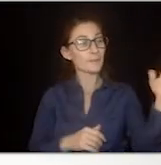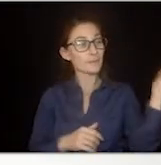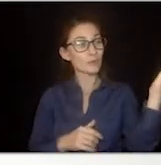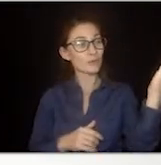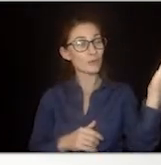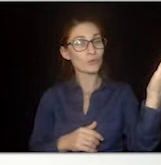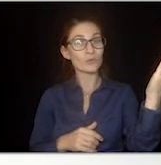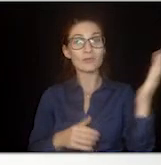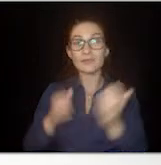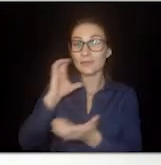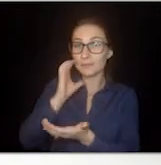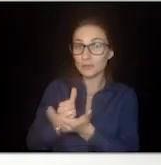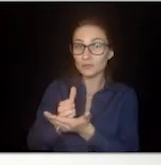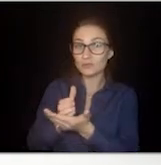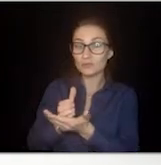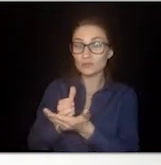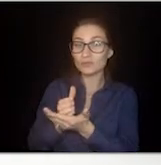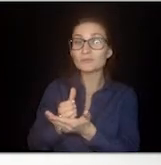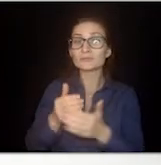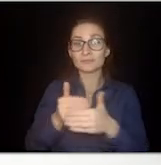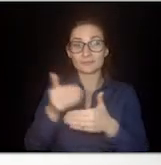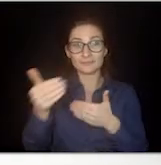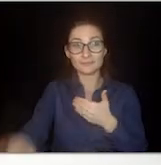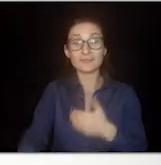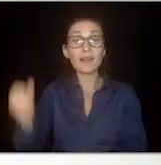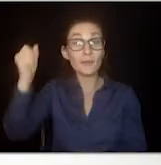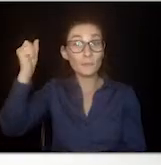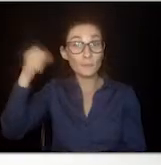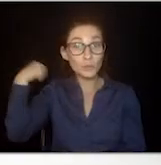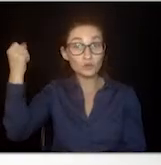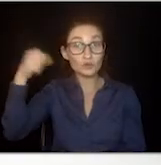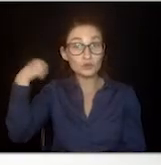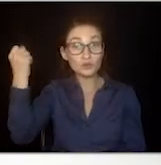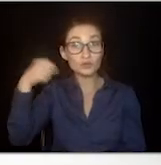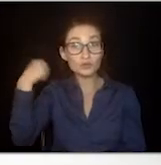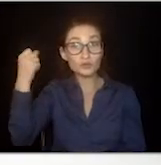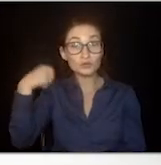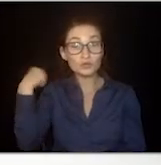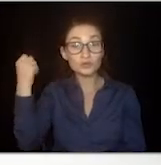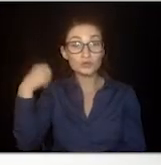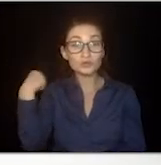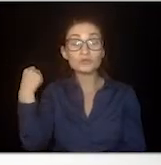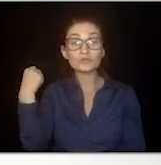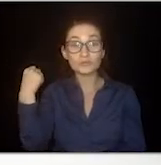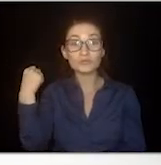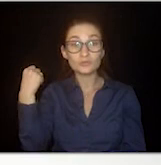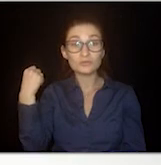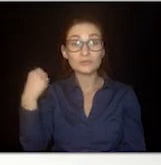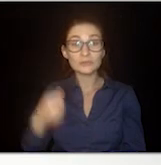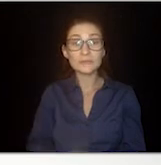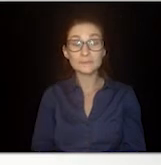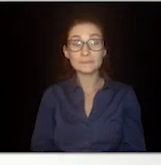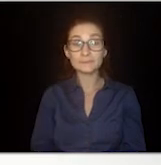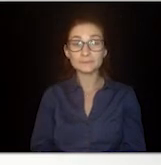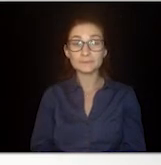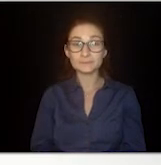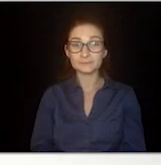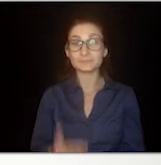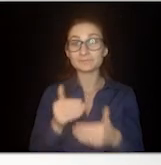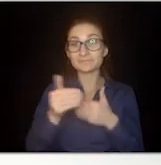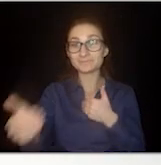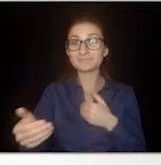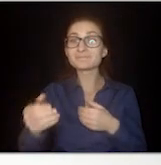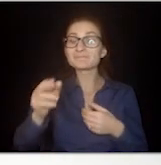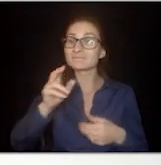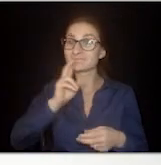compare, side by side, the brush and the picture of a similar brush in the book as they read page 4. While Ms.